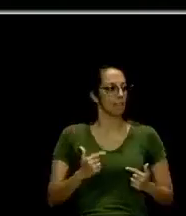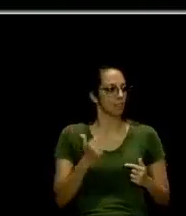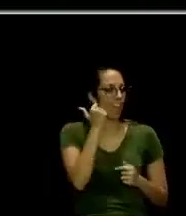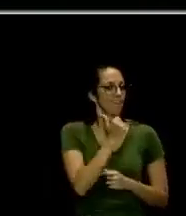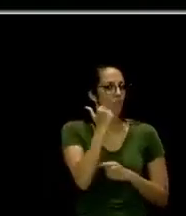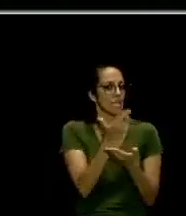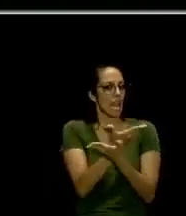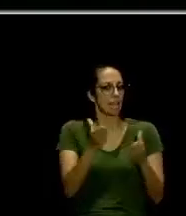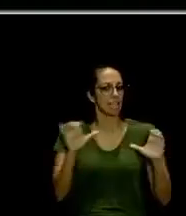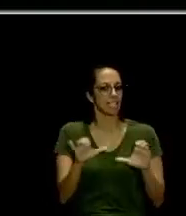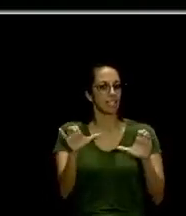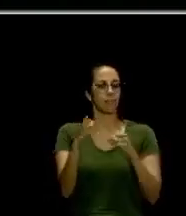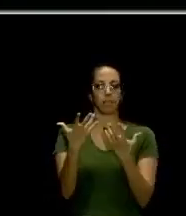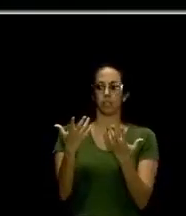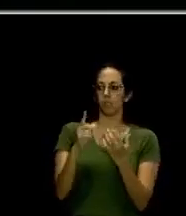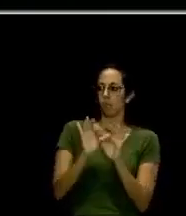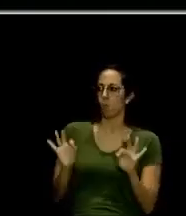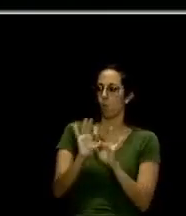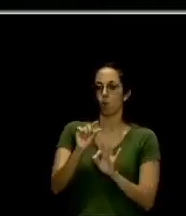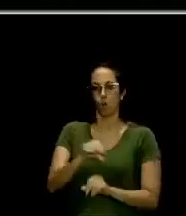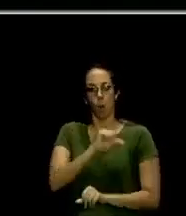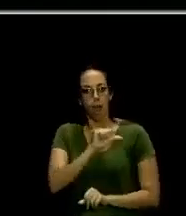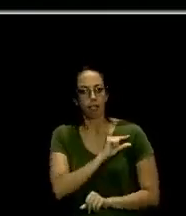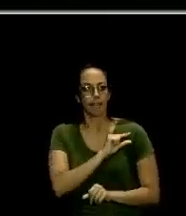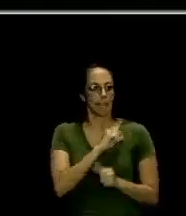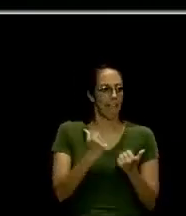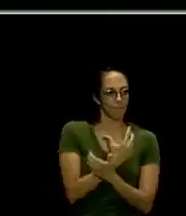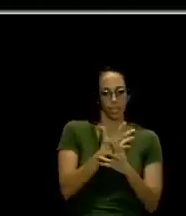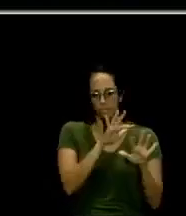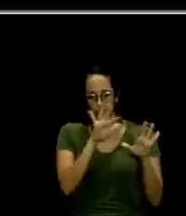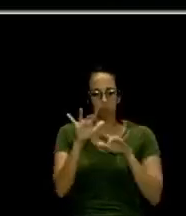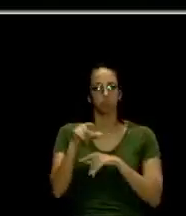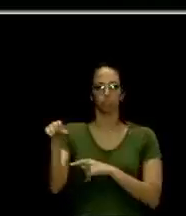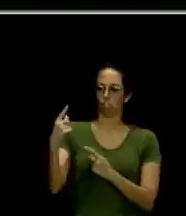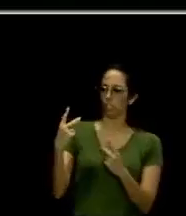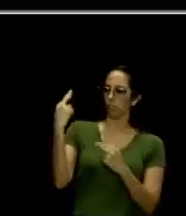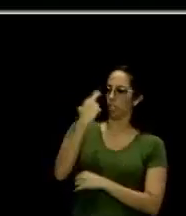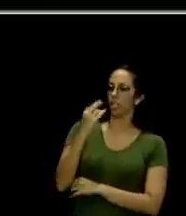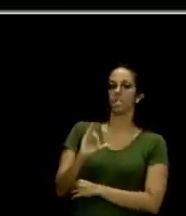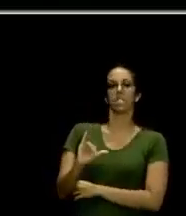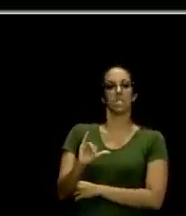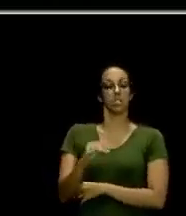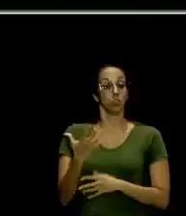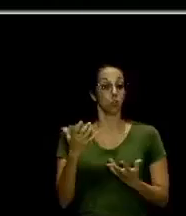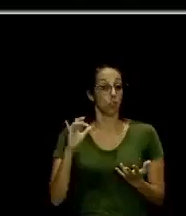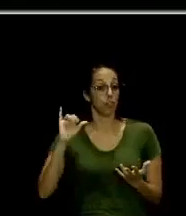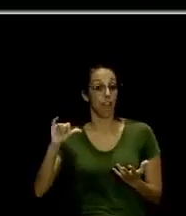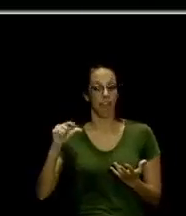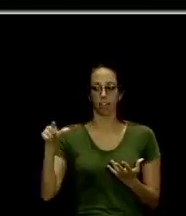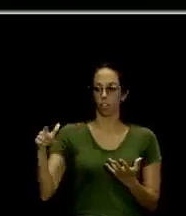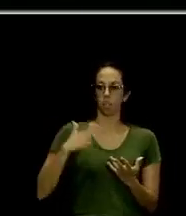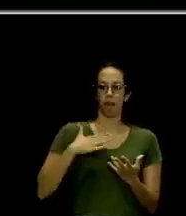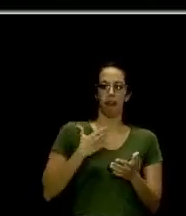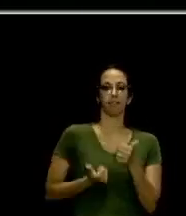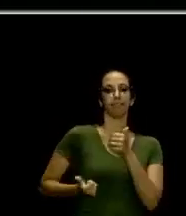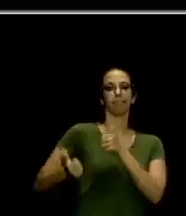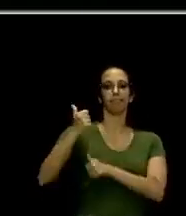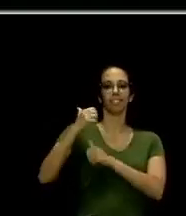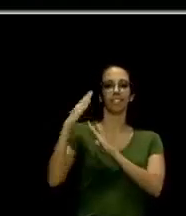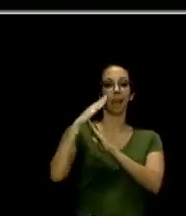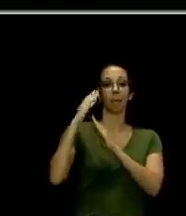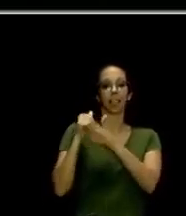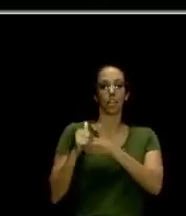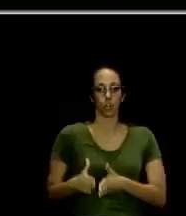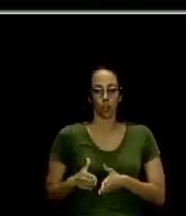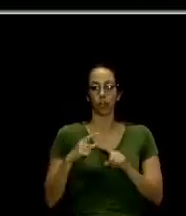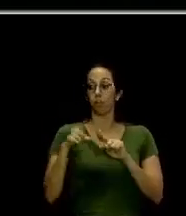of those everyday lives. And I was so impressed that I actually made her my majority leader, and she could